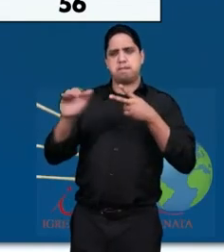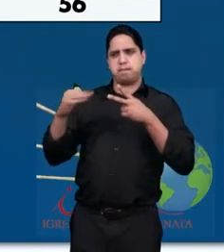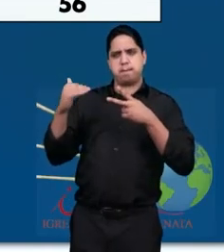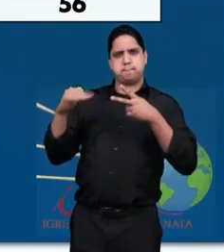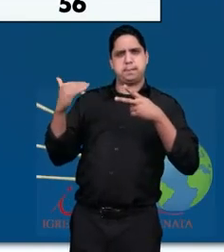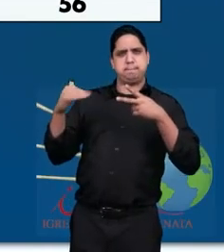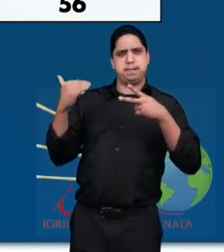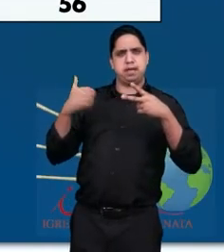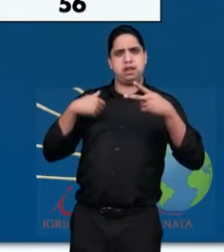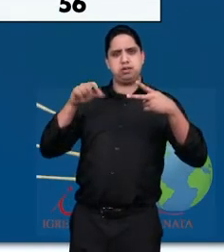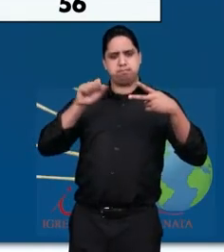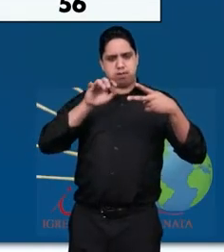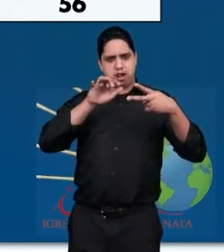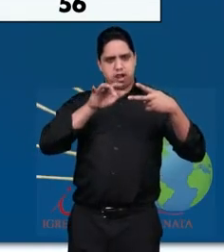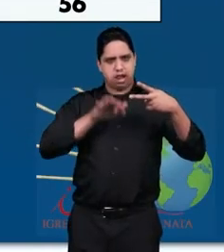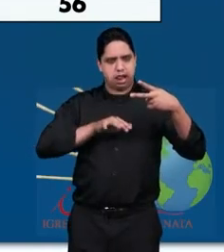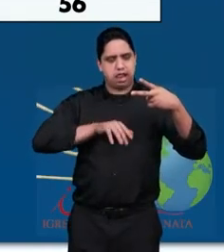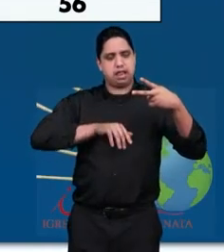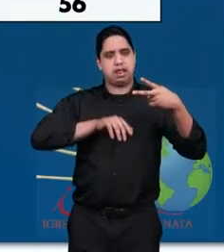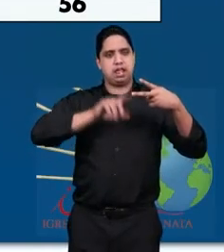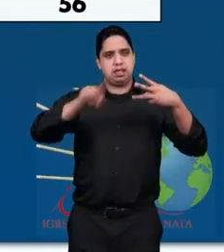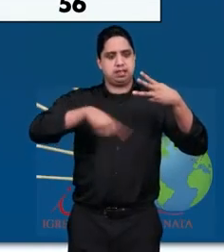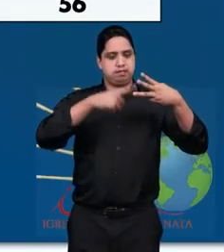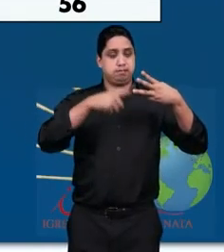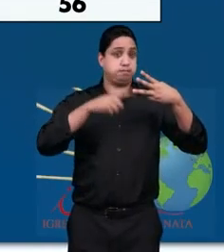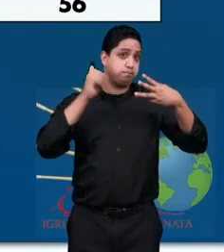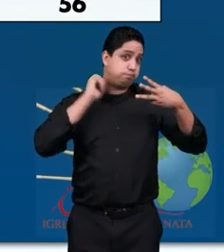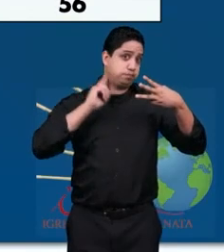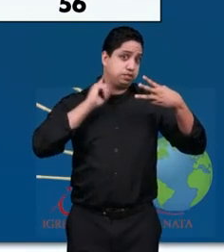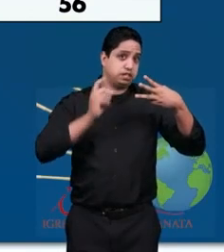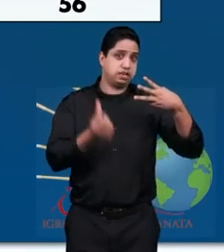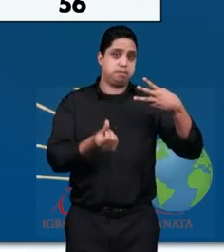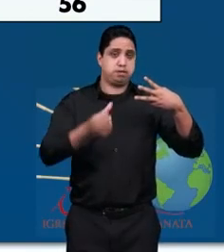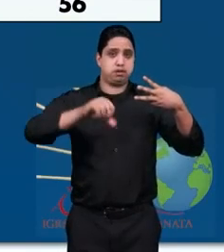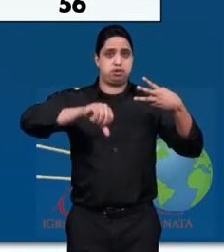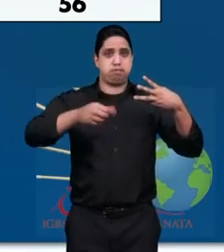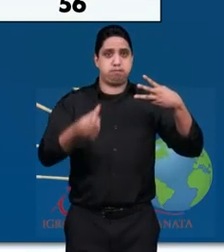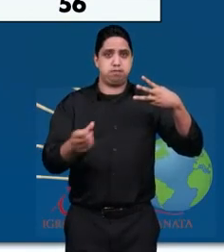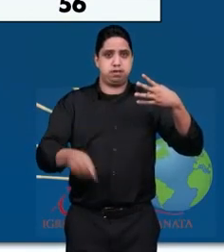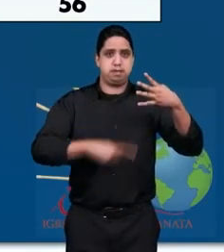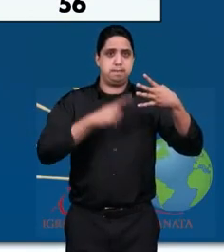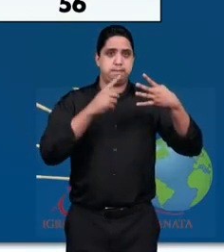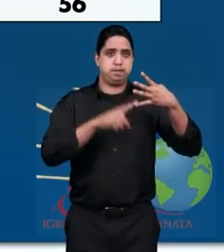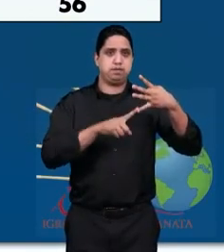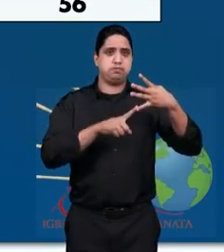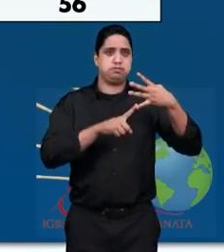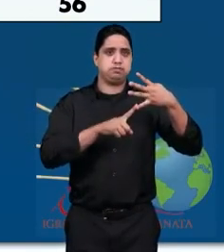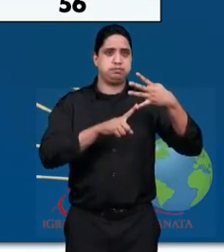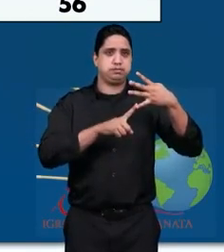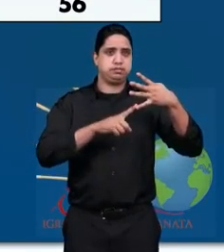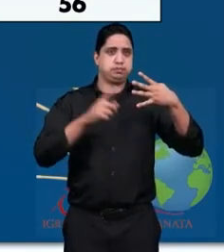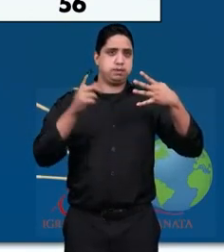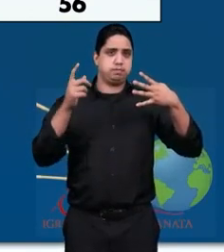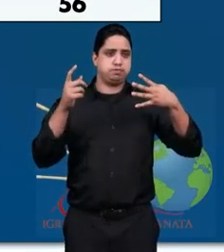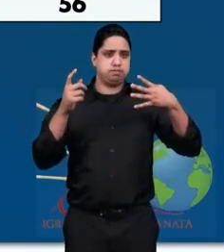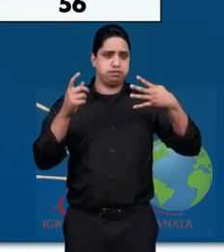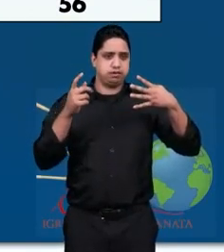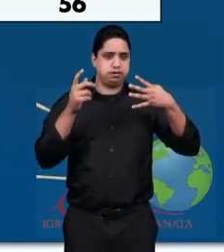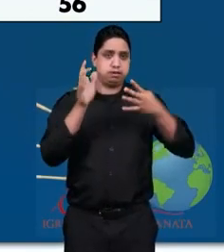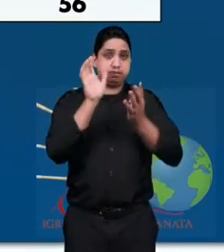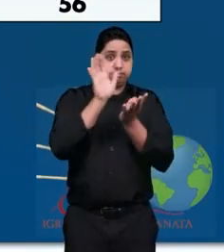Gerais in third place, 696. Pernambuco, 694.